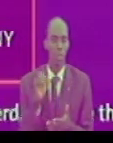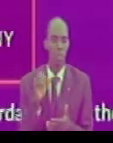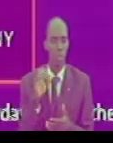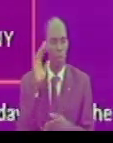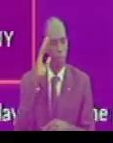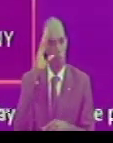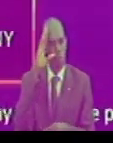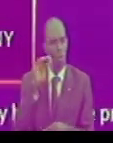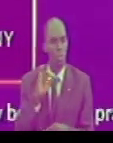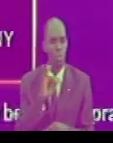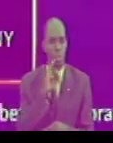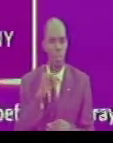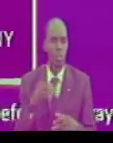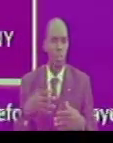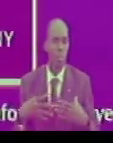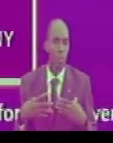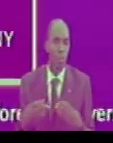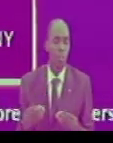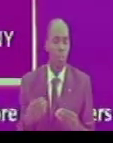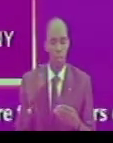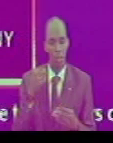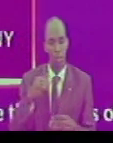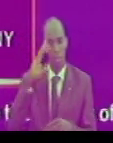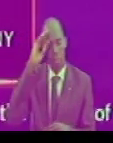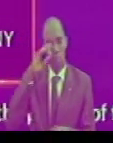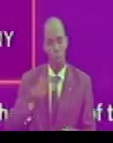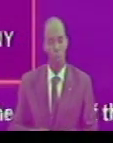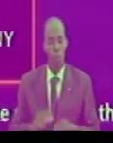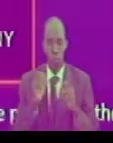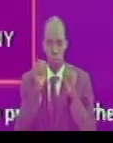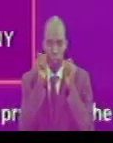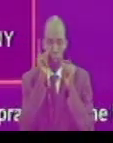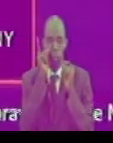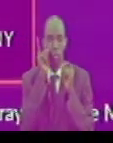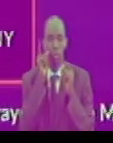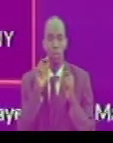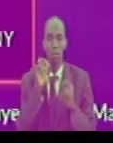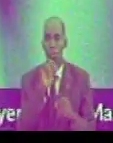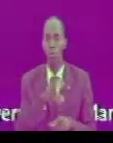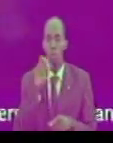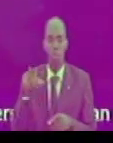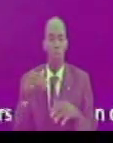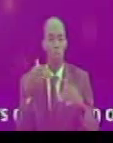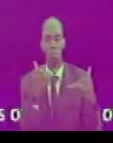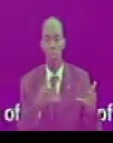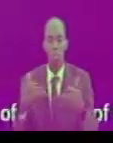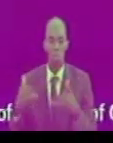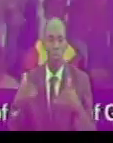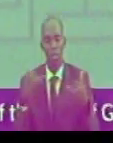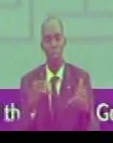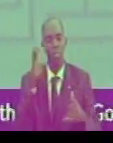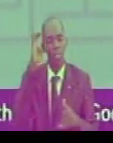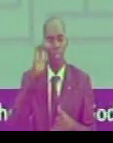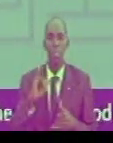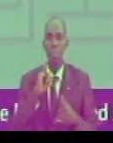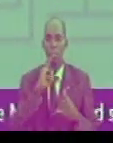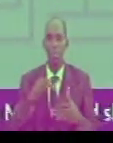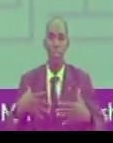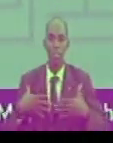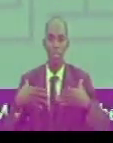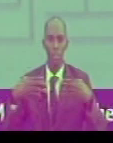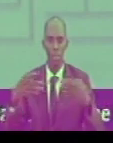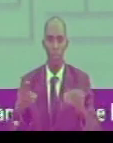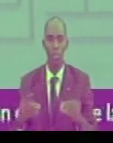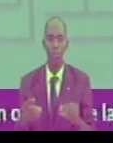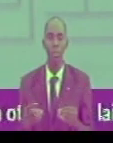playing around. He is whole. It is done as we return to the moderator. Praise the Lord! You